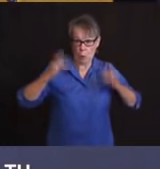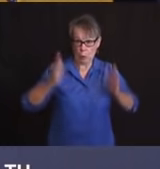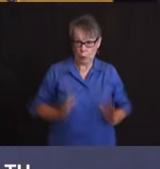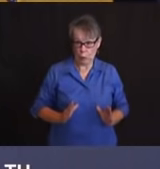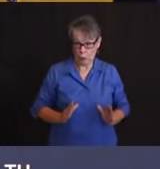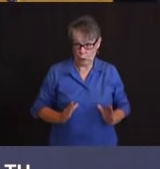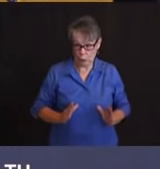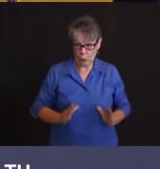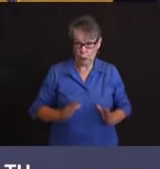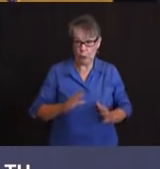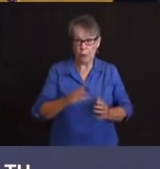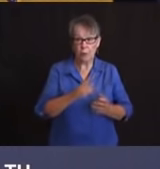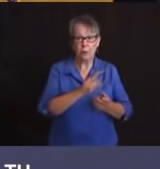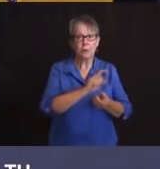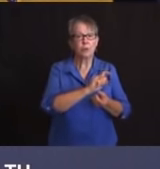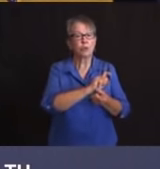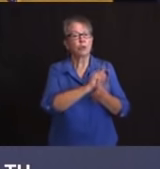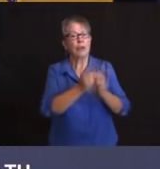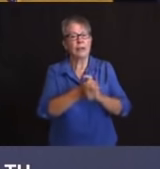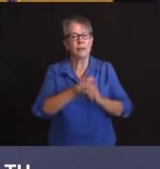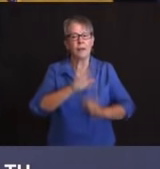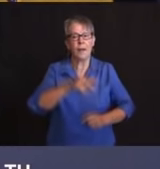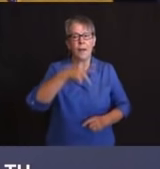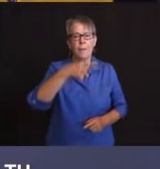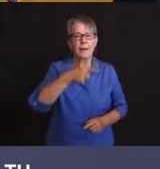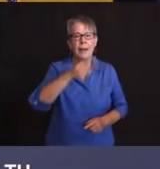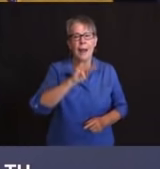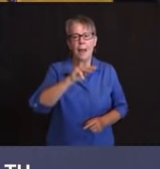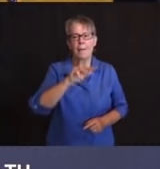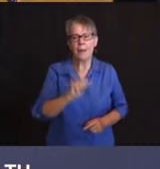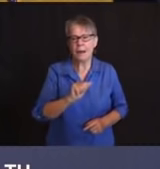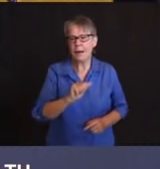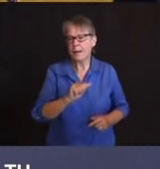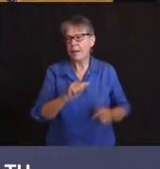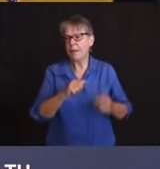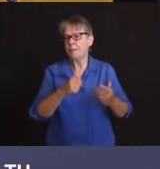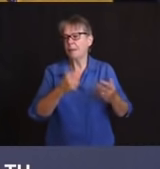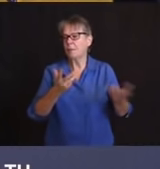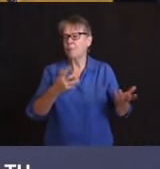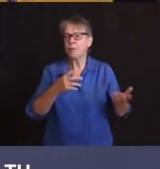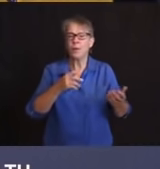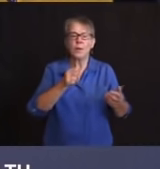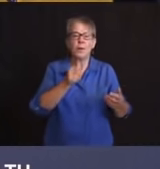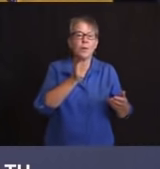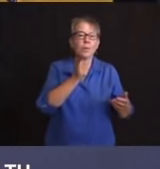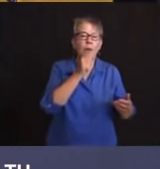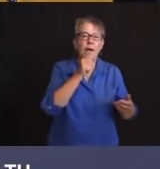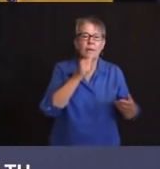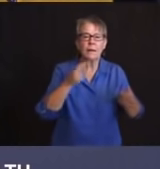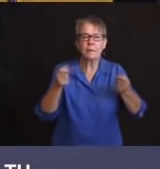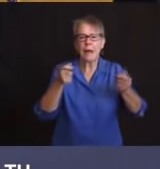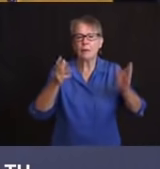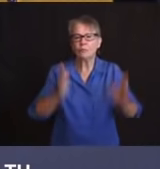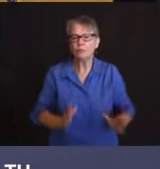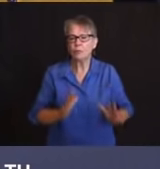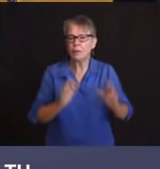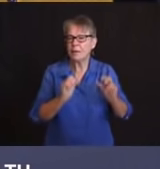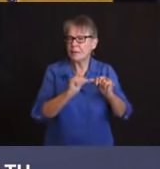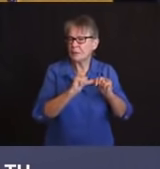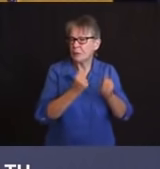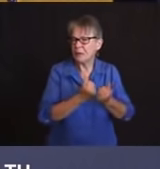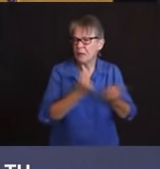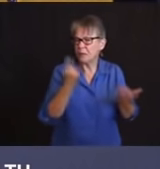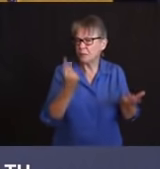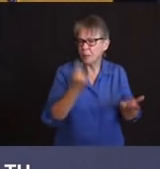the privately owned situations. Are they still beholden by the rules and regulations that you put down